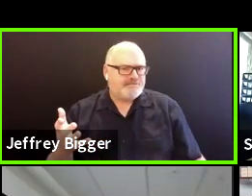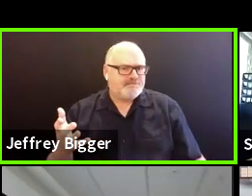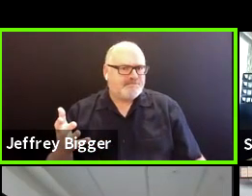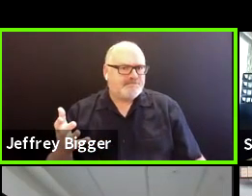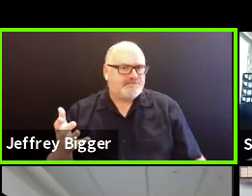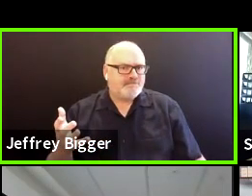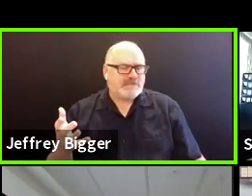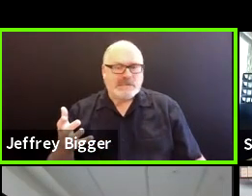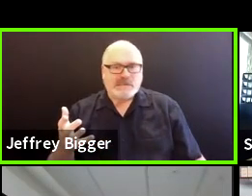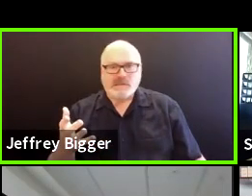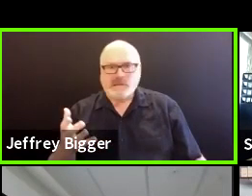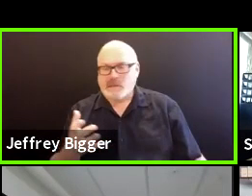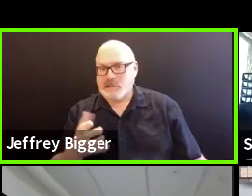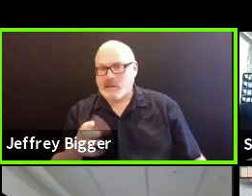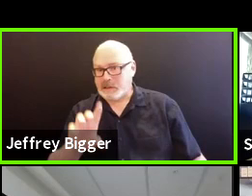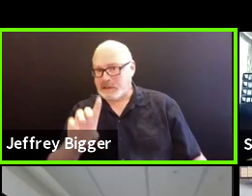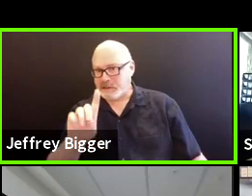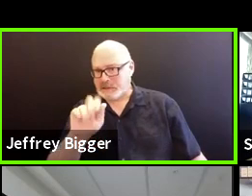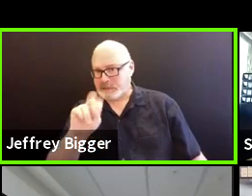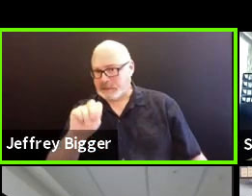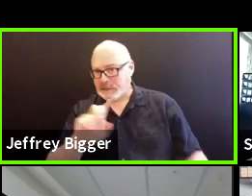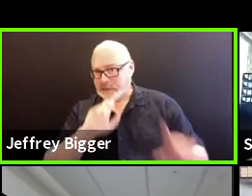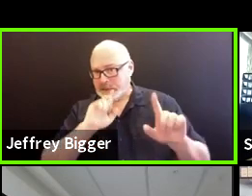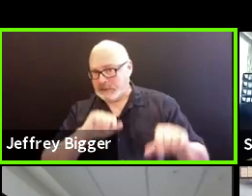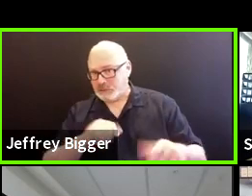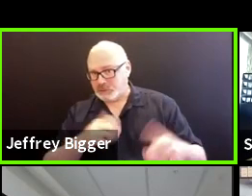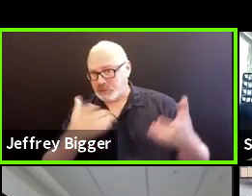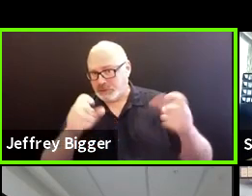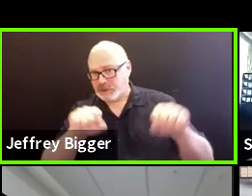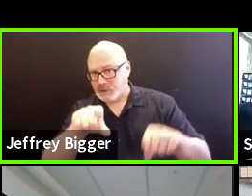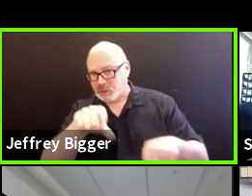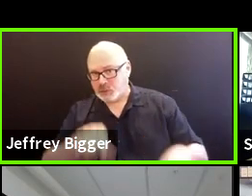I'll let Dan Satriana answer that question.